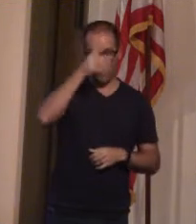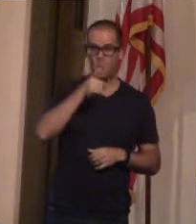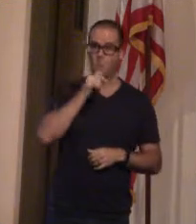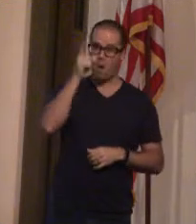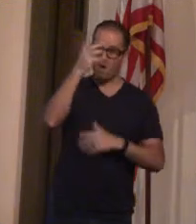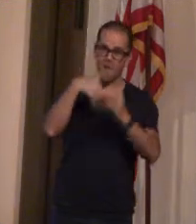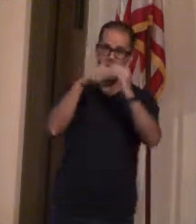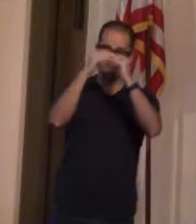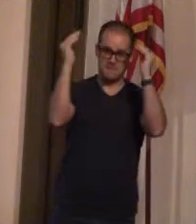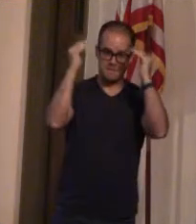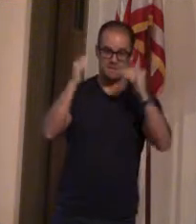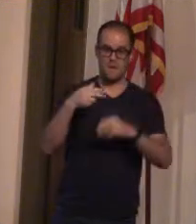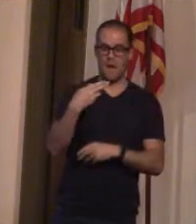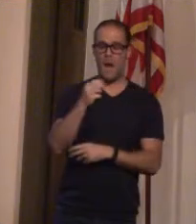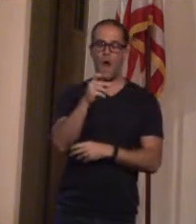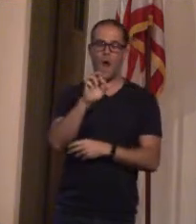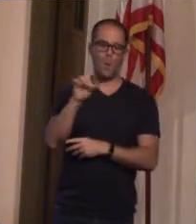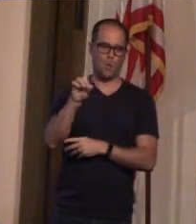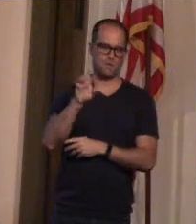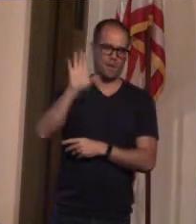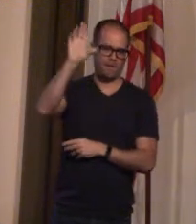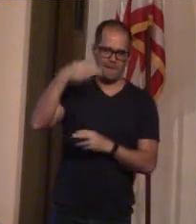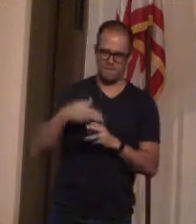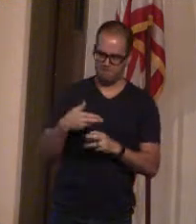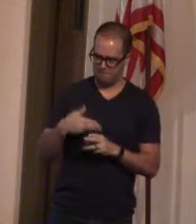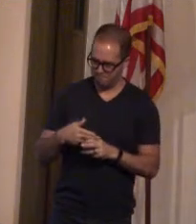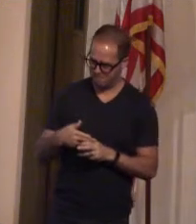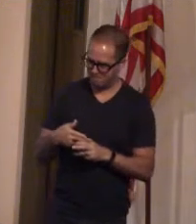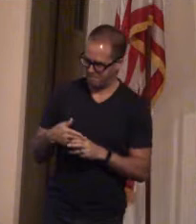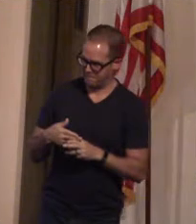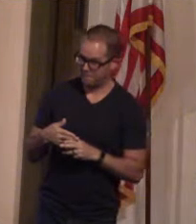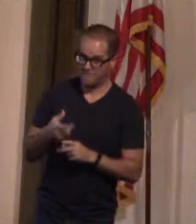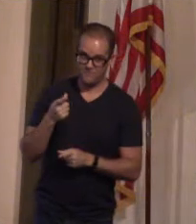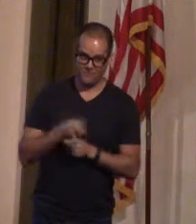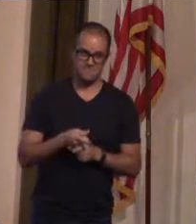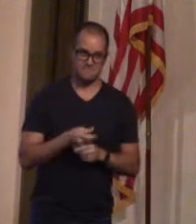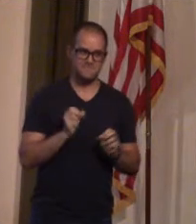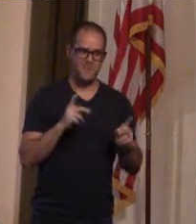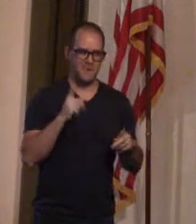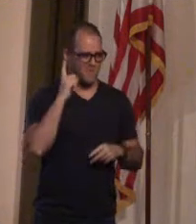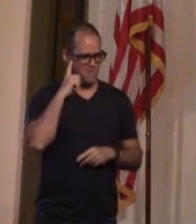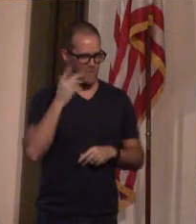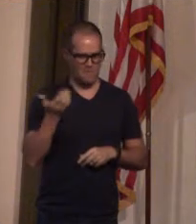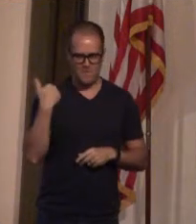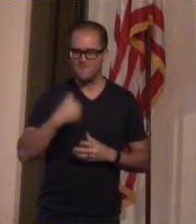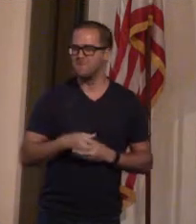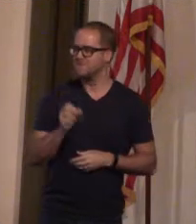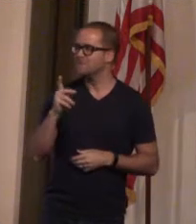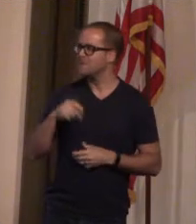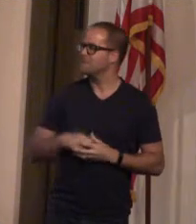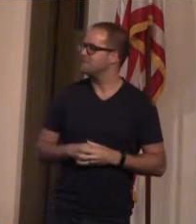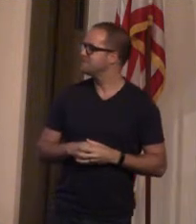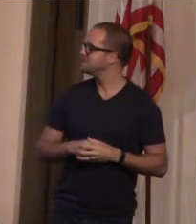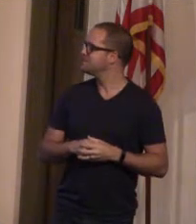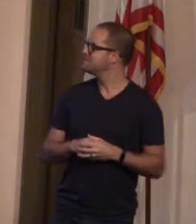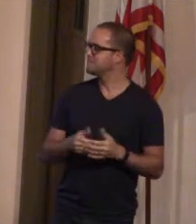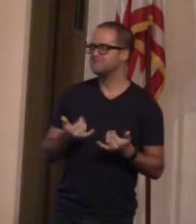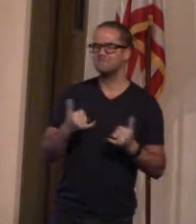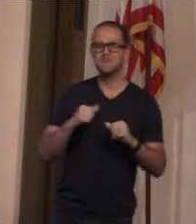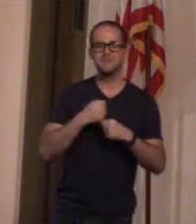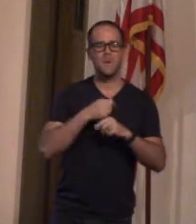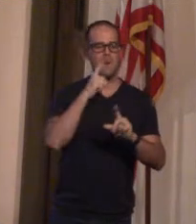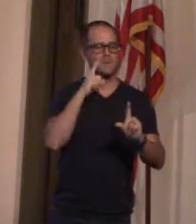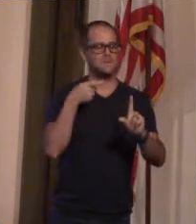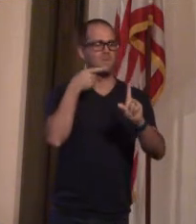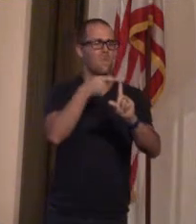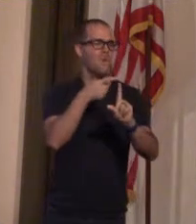And Forrest says, well, that's easy. It's in the prayer. All together now. Our Father, which art